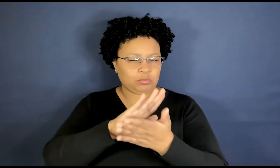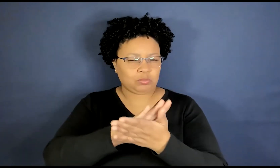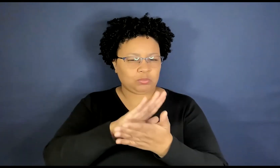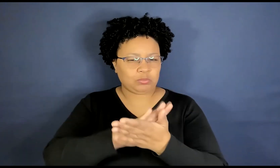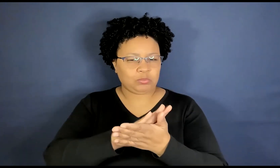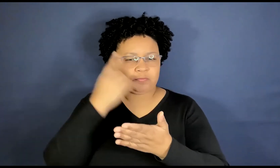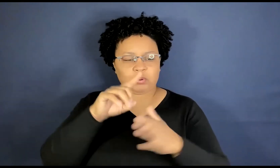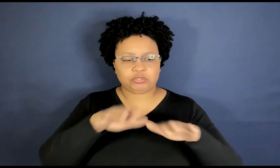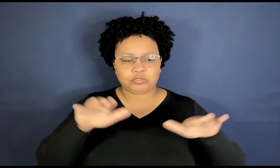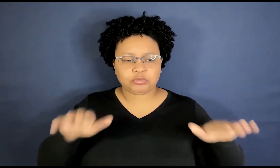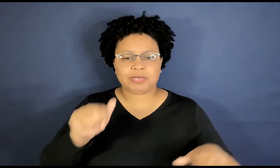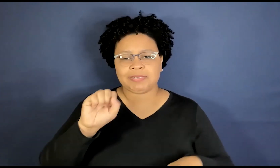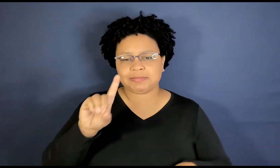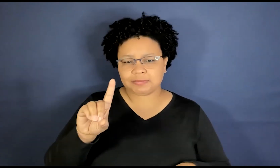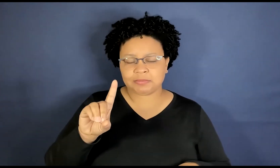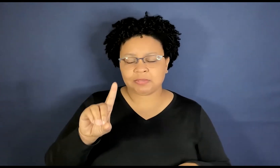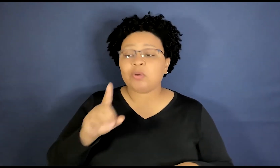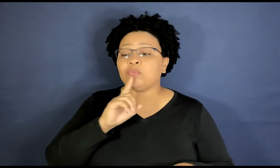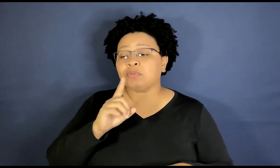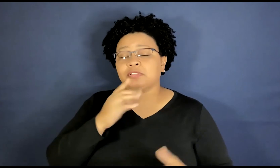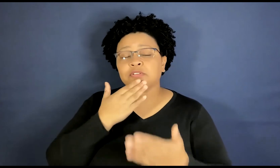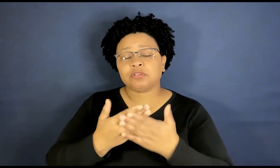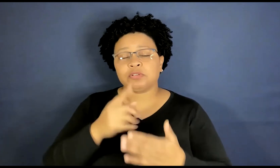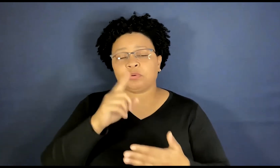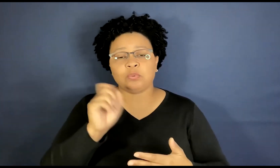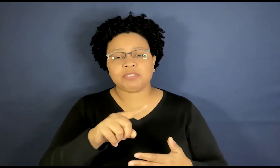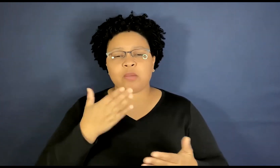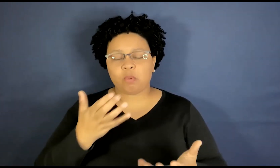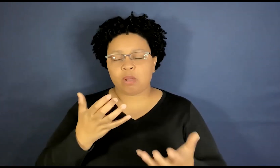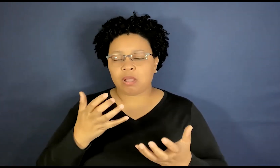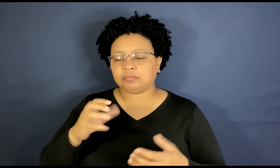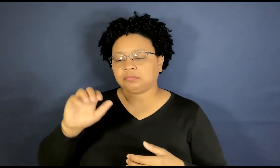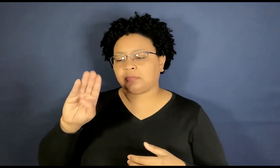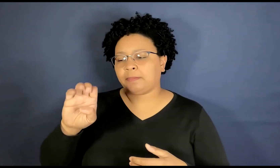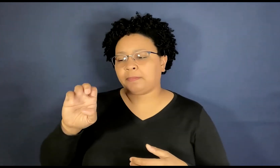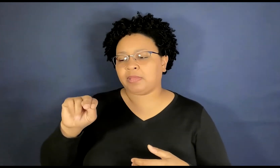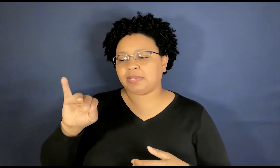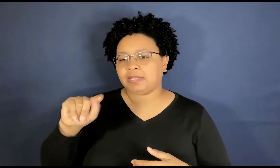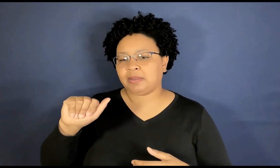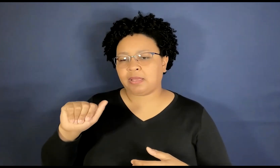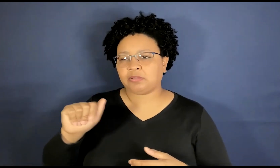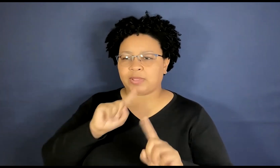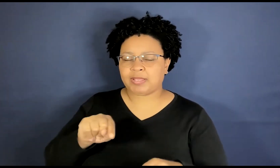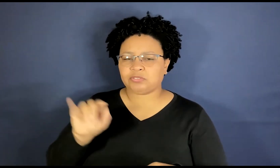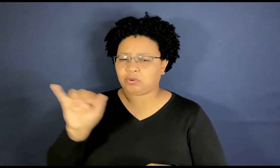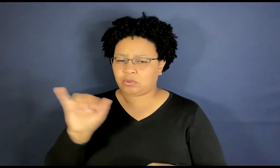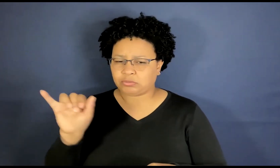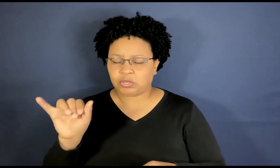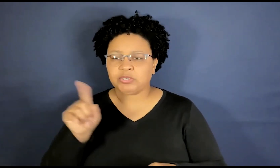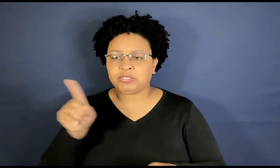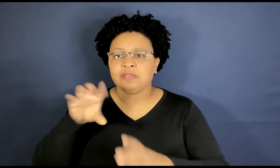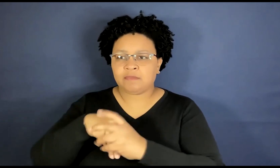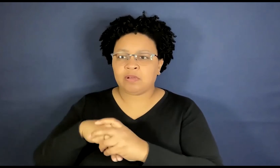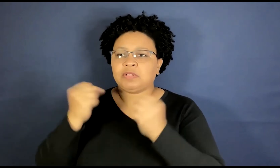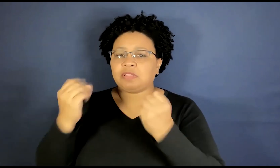I definitely want Benita to chime in because Benita's connected to our CACs, which are Community Advisory Councils, through our